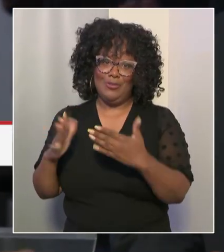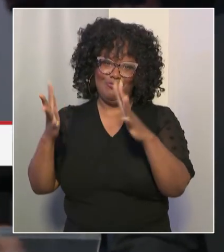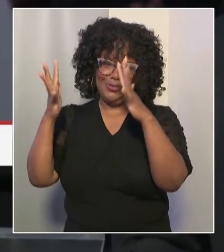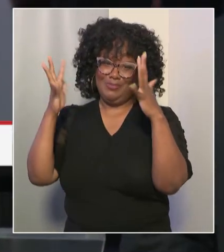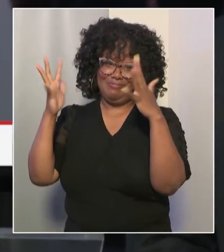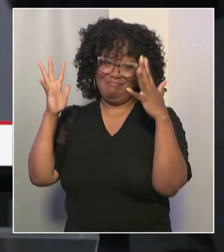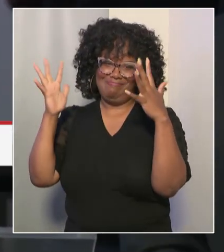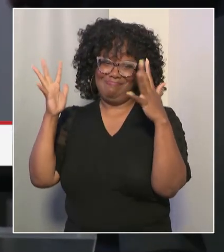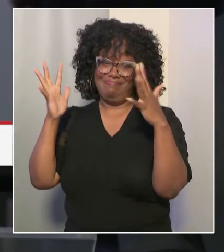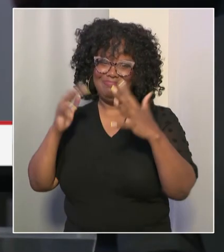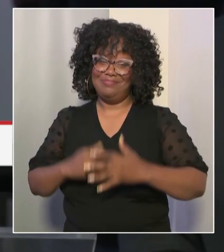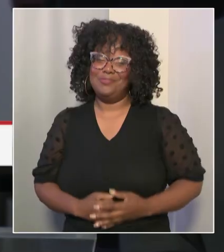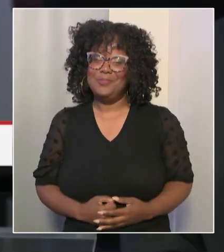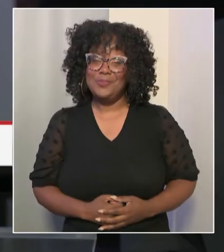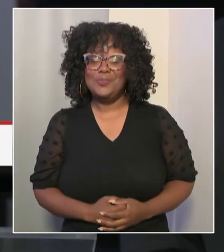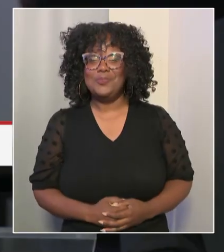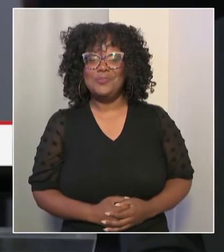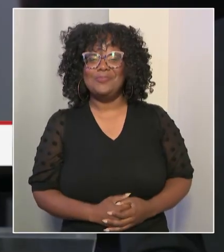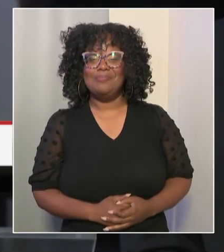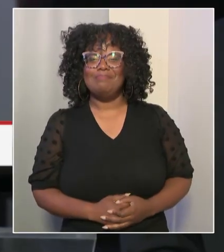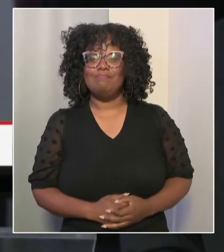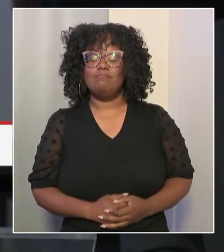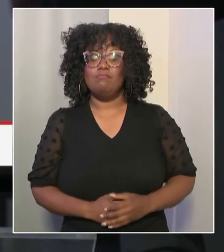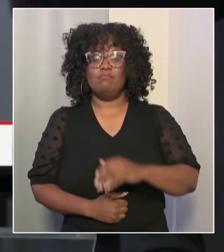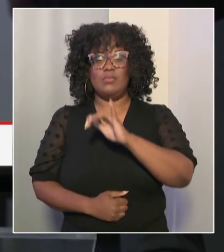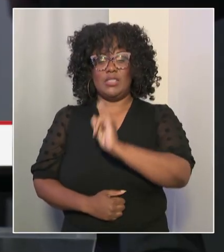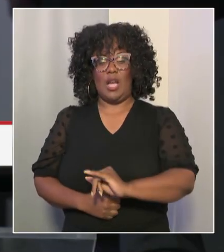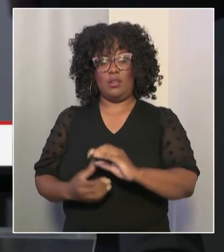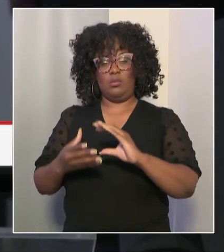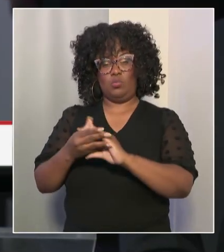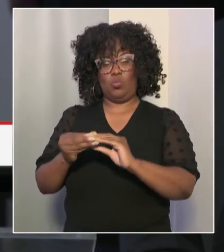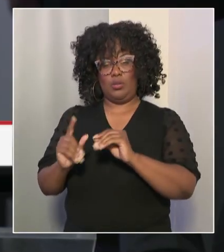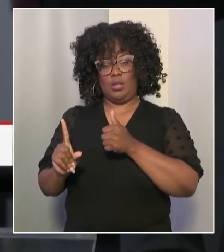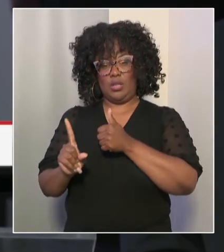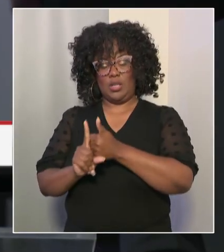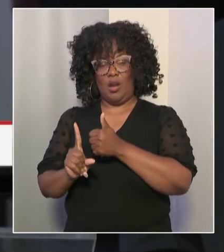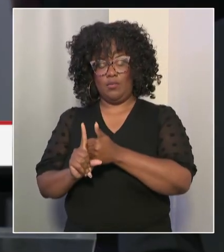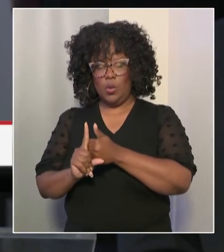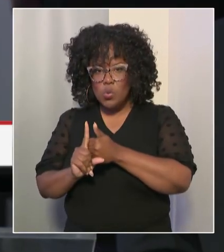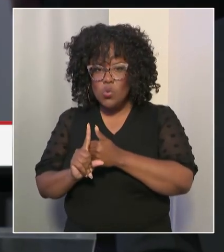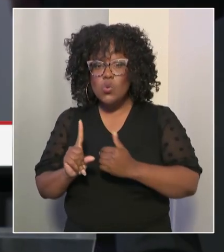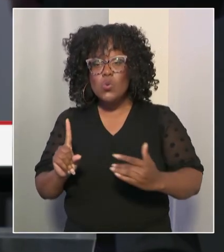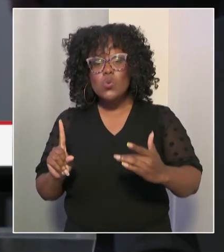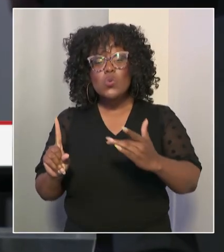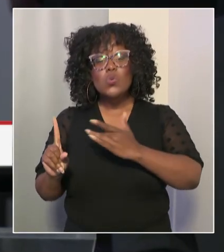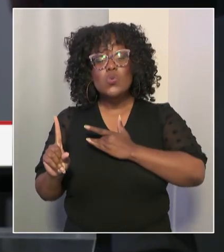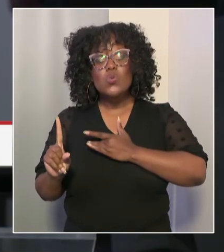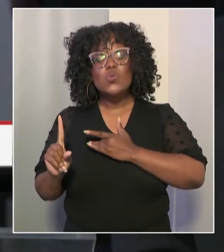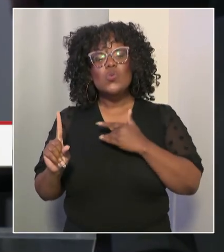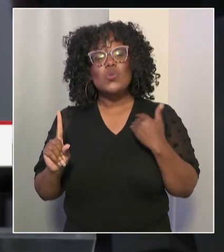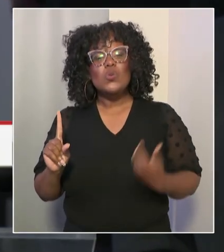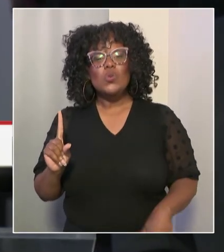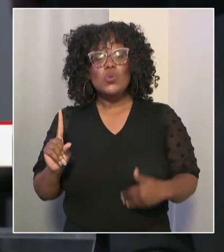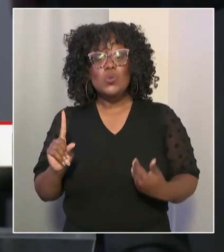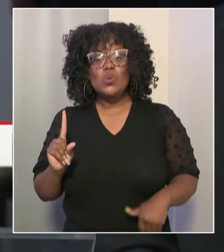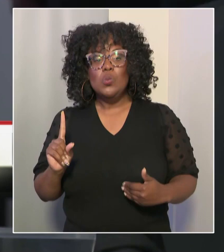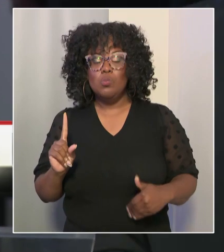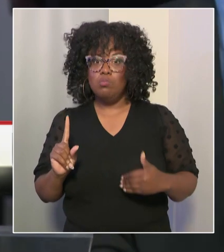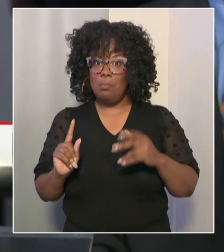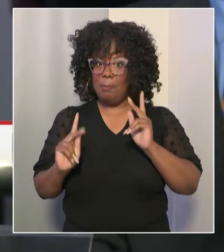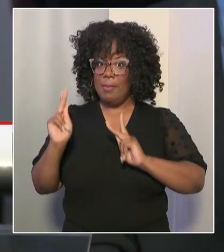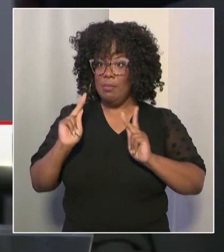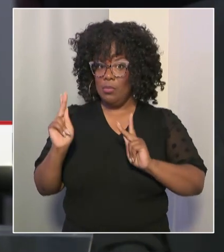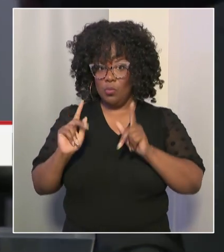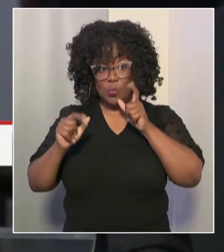And it is one that bears repeating over and over again, how Washingtonians keep our